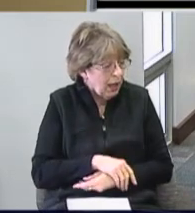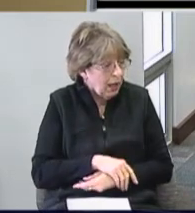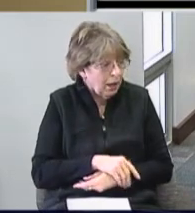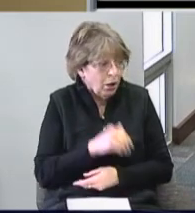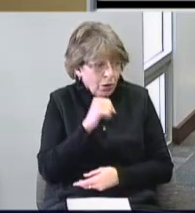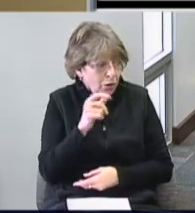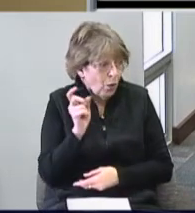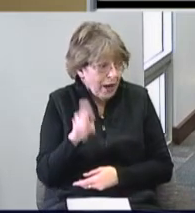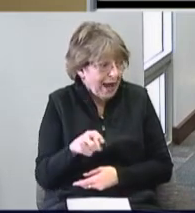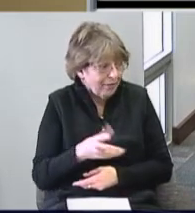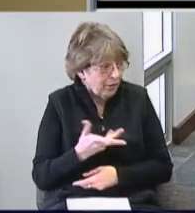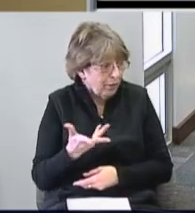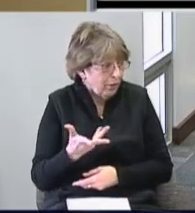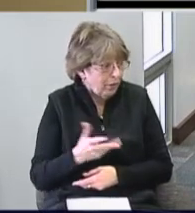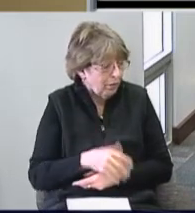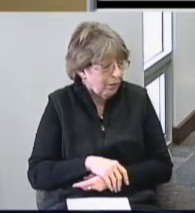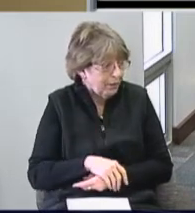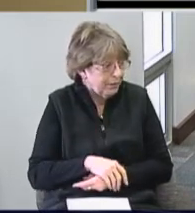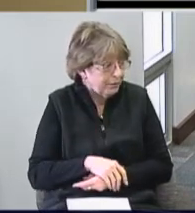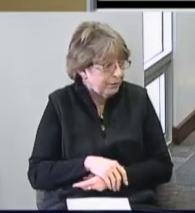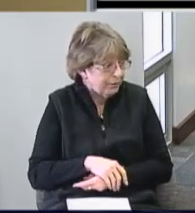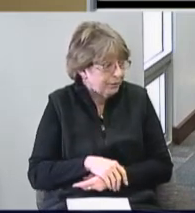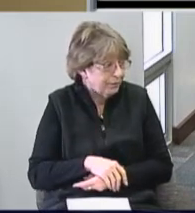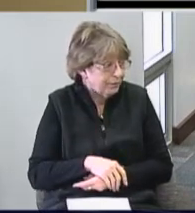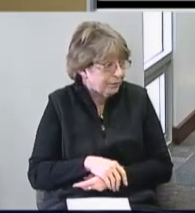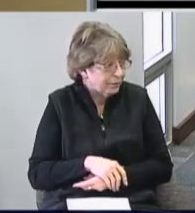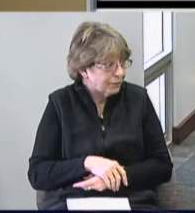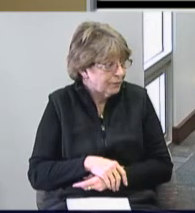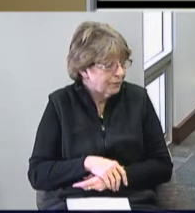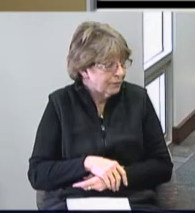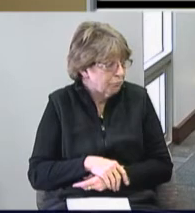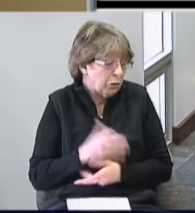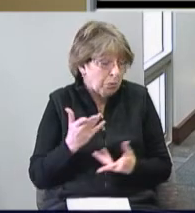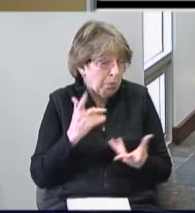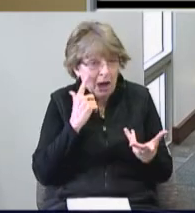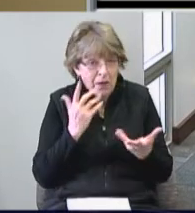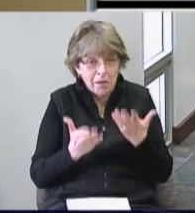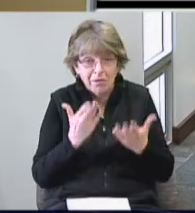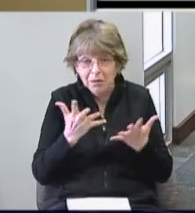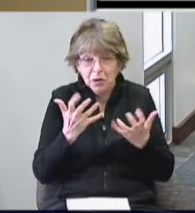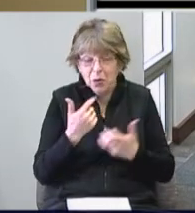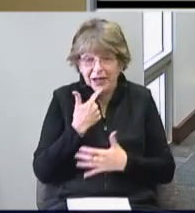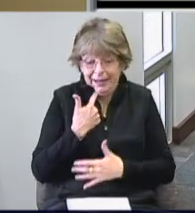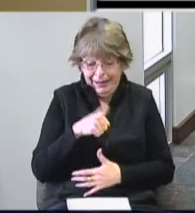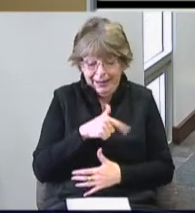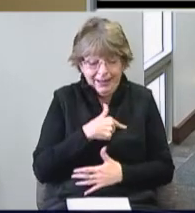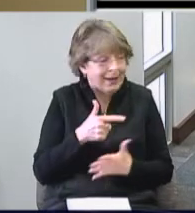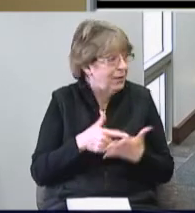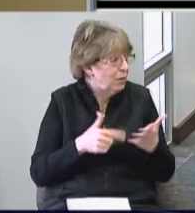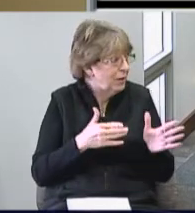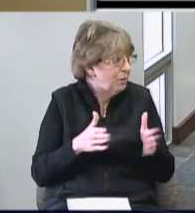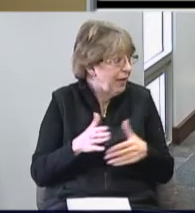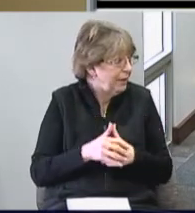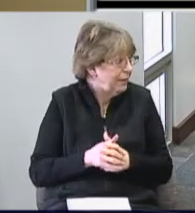don't have to. I just thought since you're here, you might want to tell us what you're planning. Thank you, Jade.